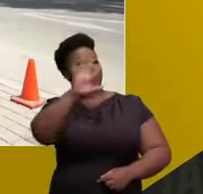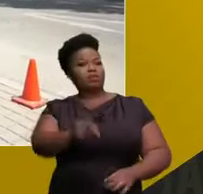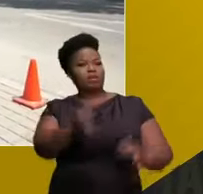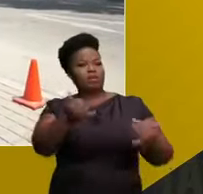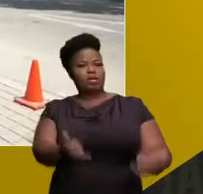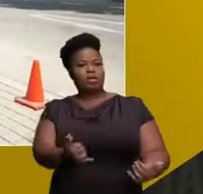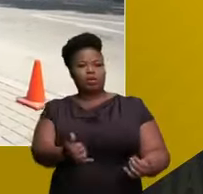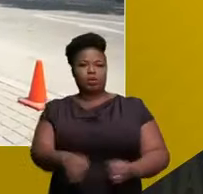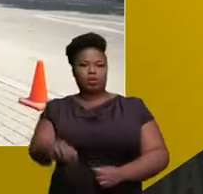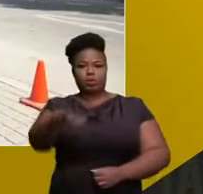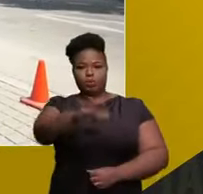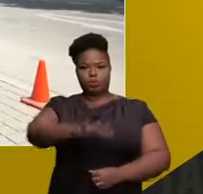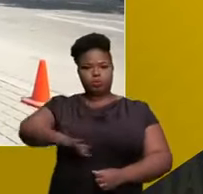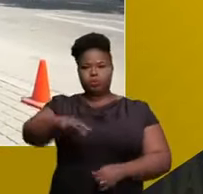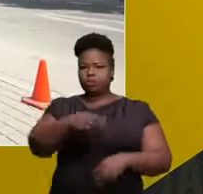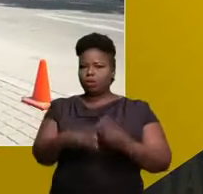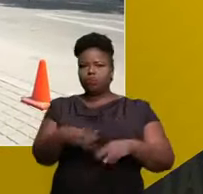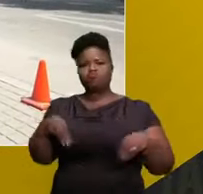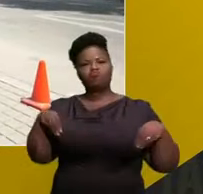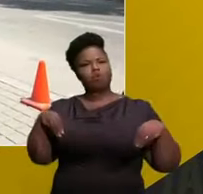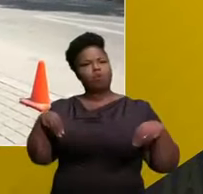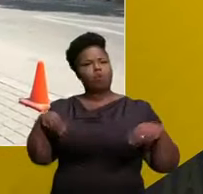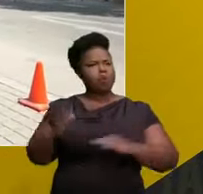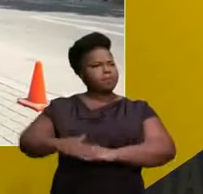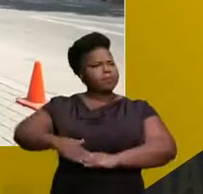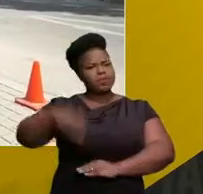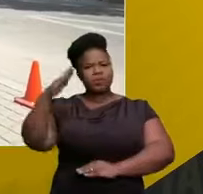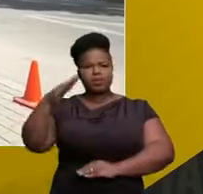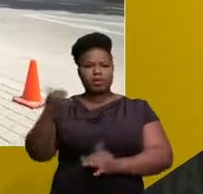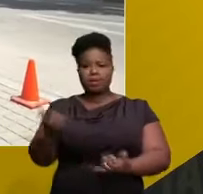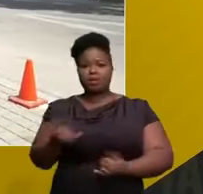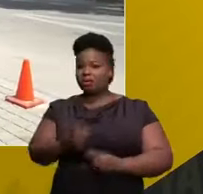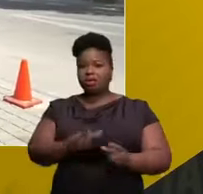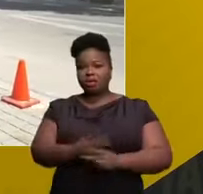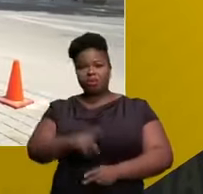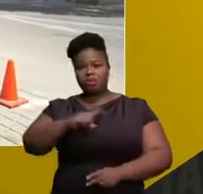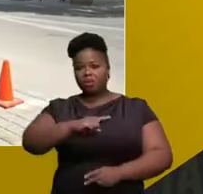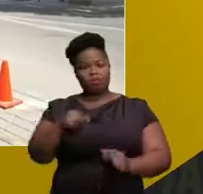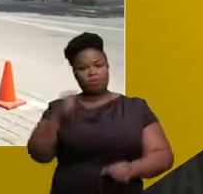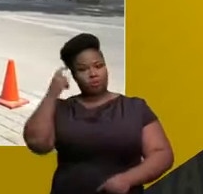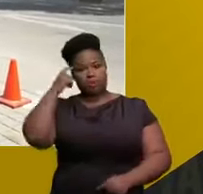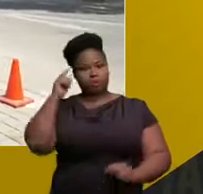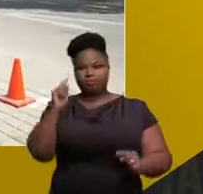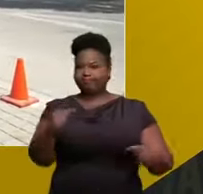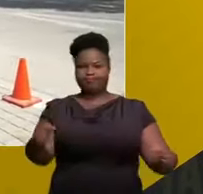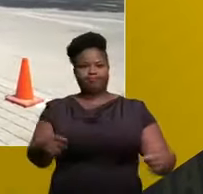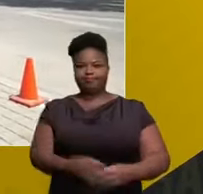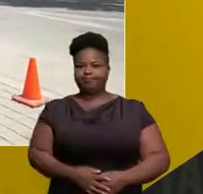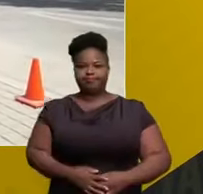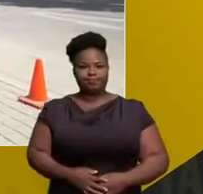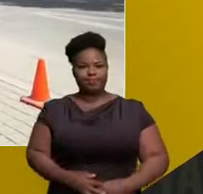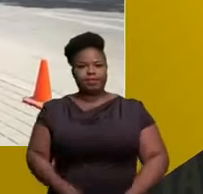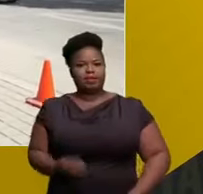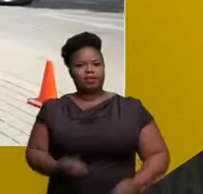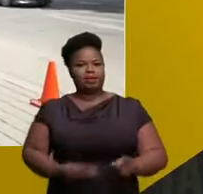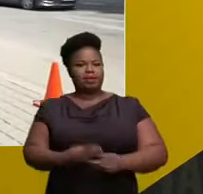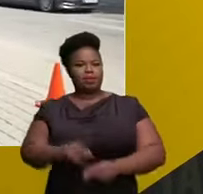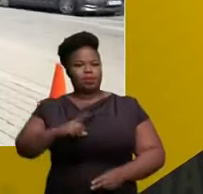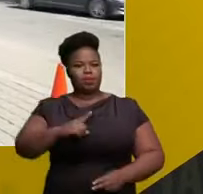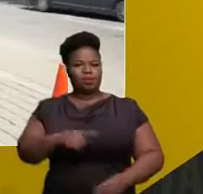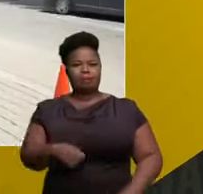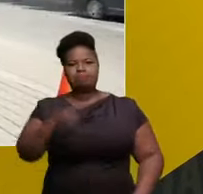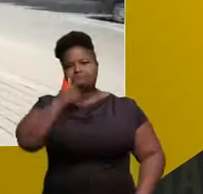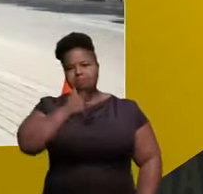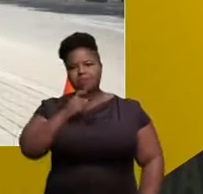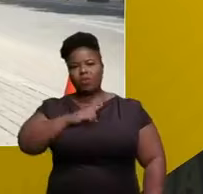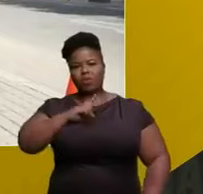our state of unemployment is so high that I cannot even think. And the most sad part is